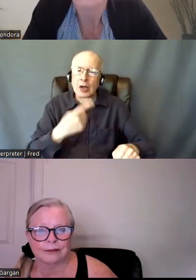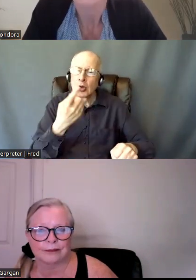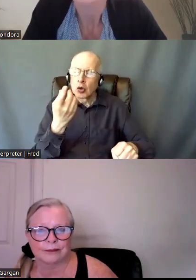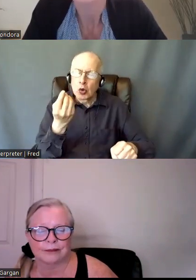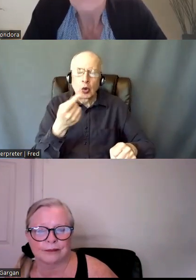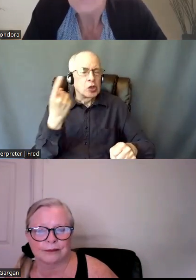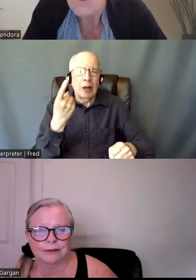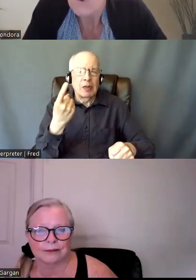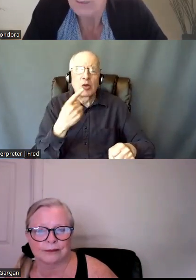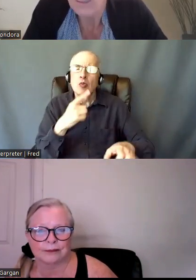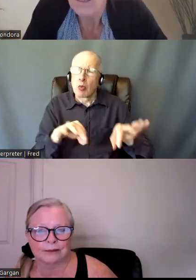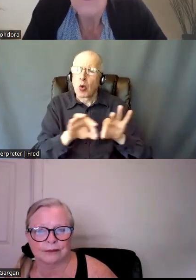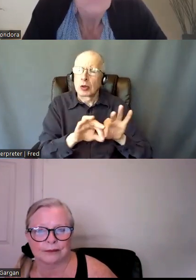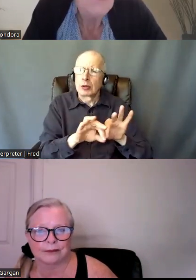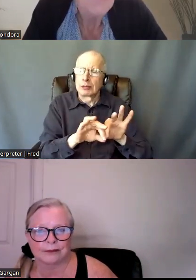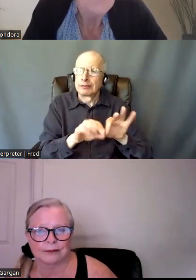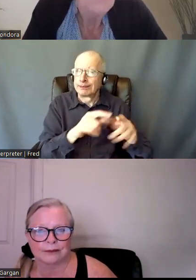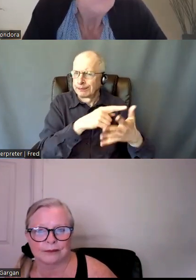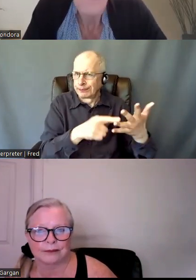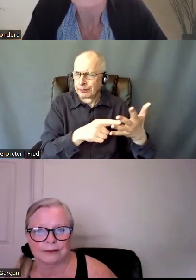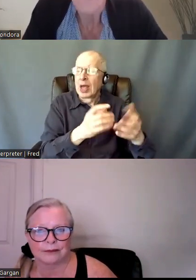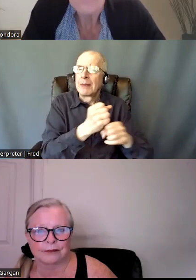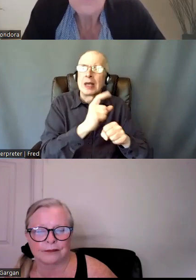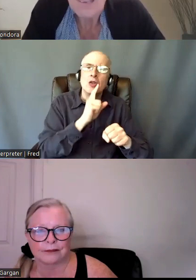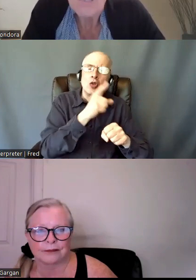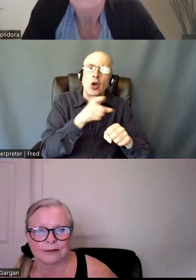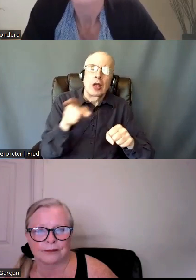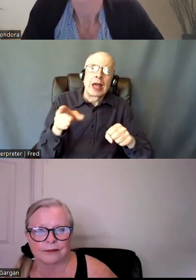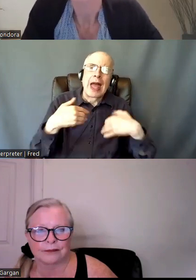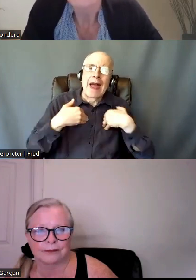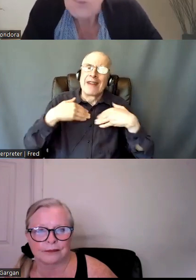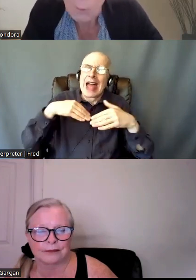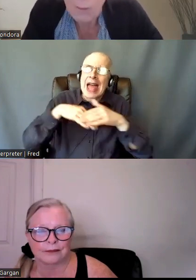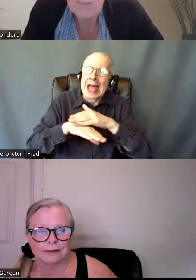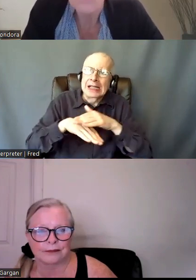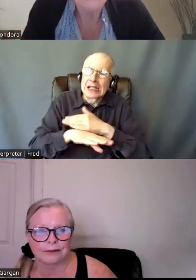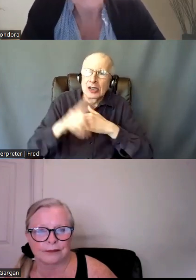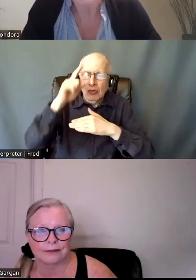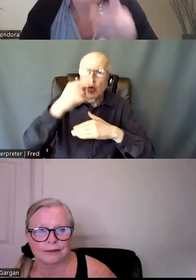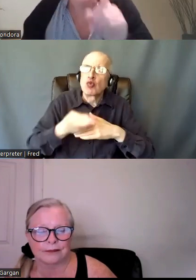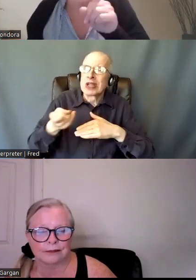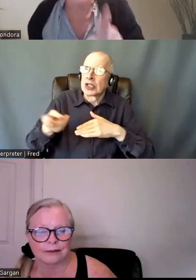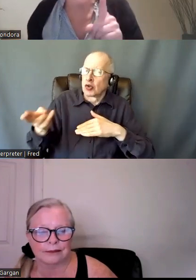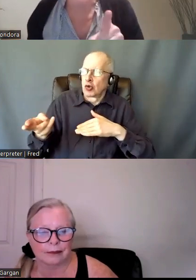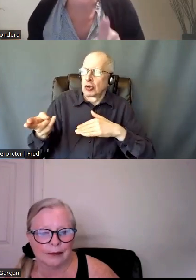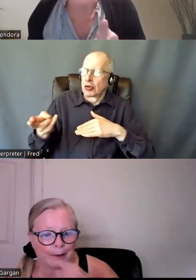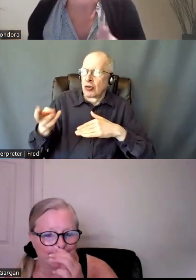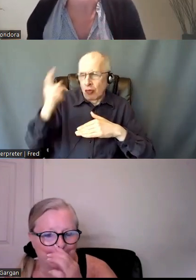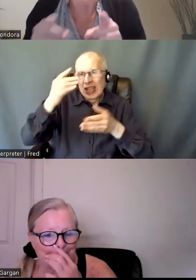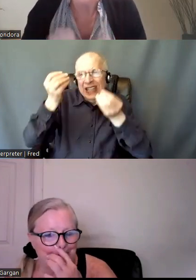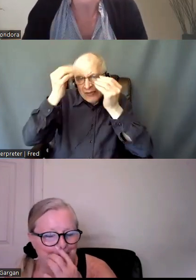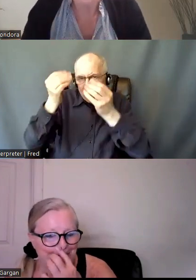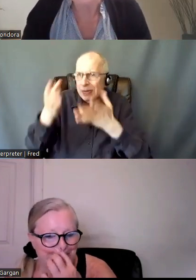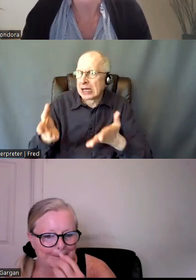Just making sure that they have access to resources, to information, even if it's not